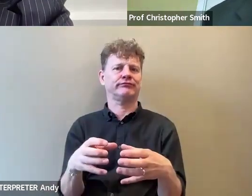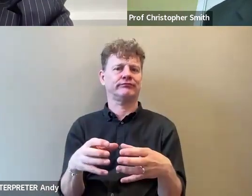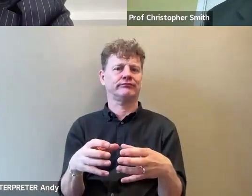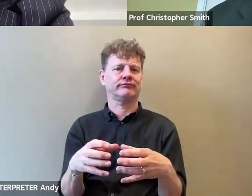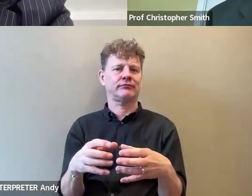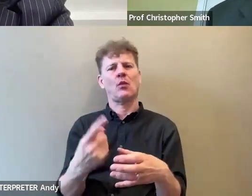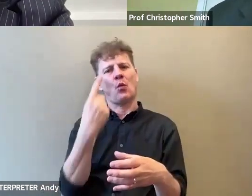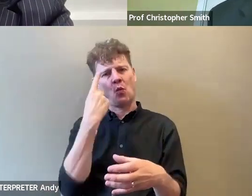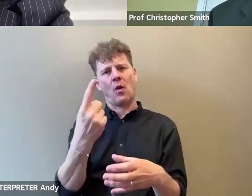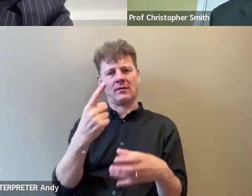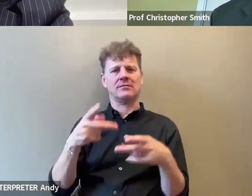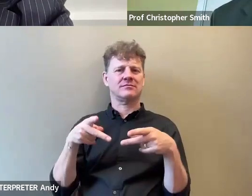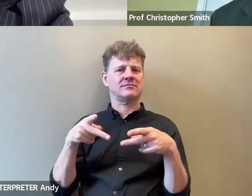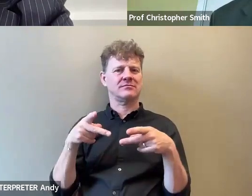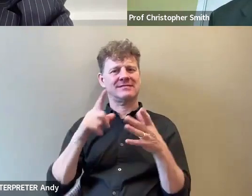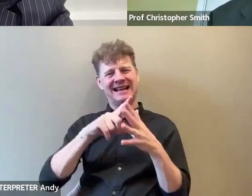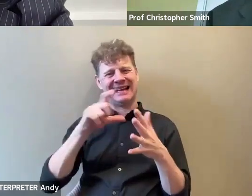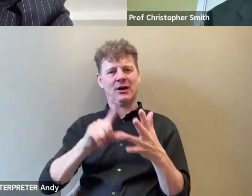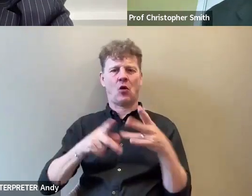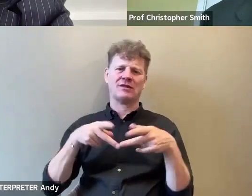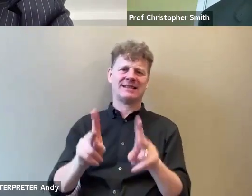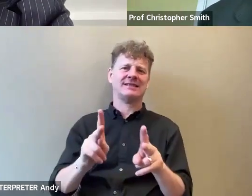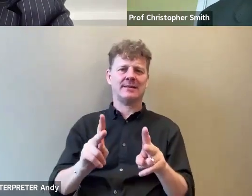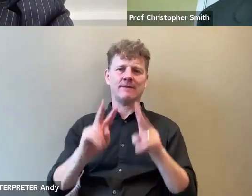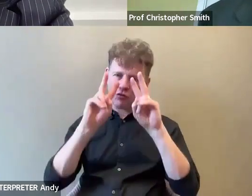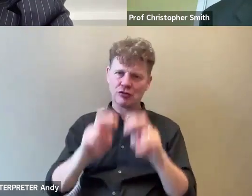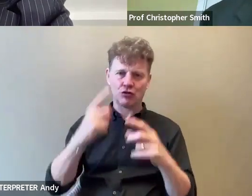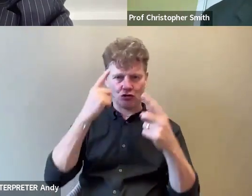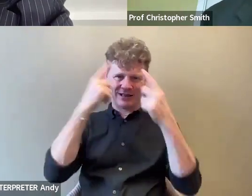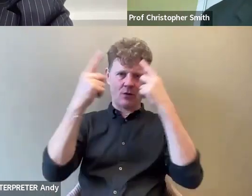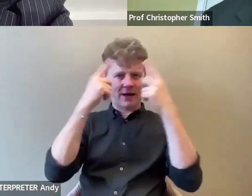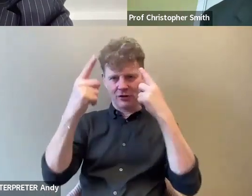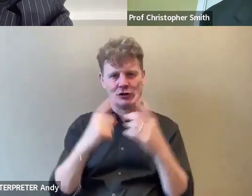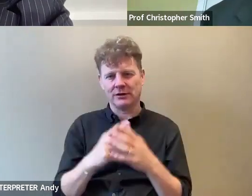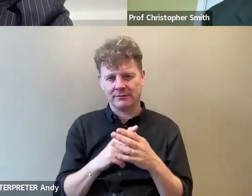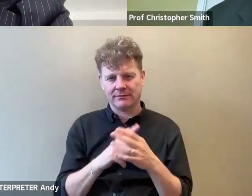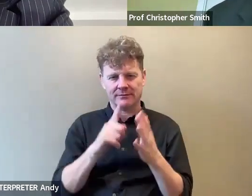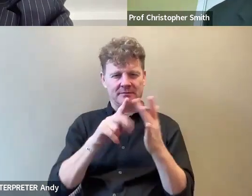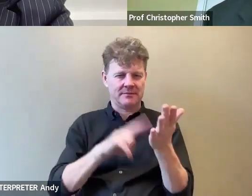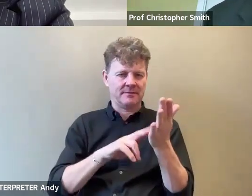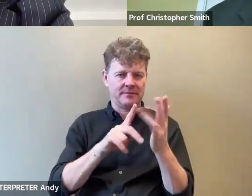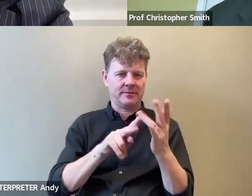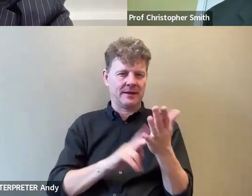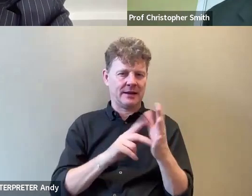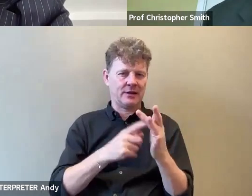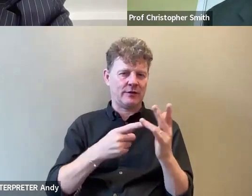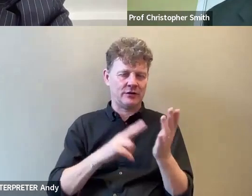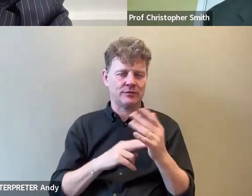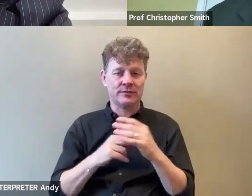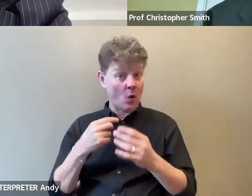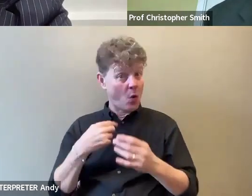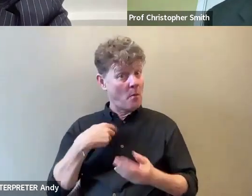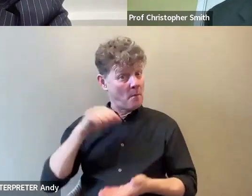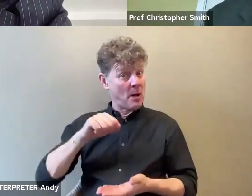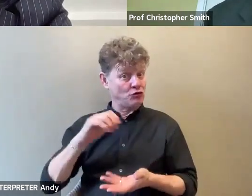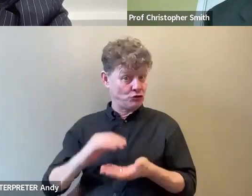an ecosystem for research and innovation. We have a substantial budget, and there are lots of exciting things that